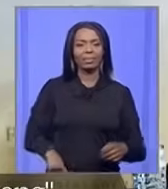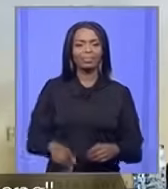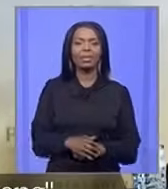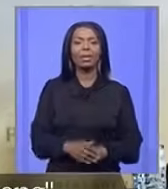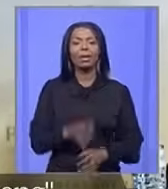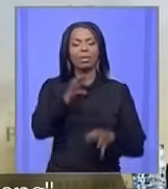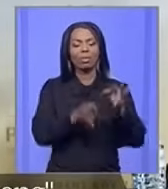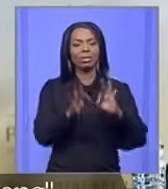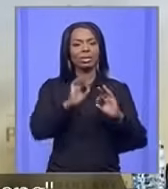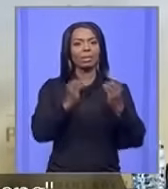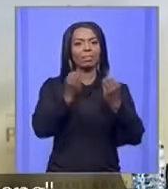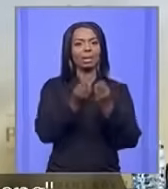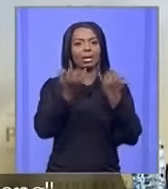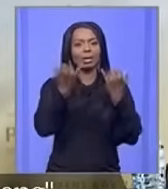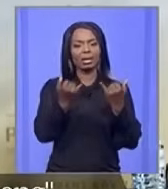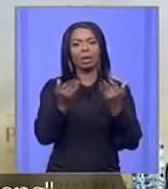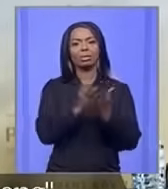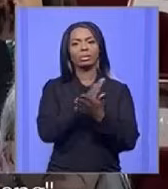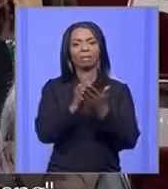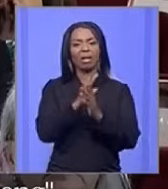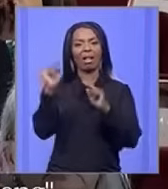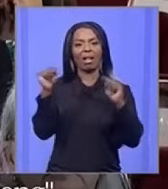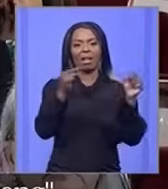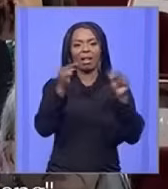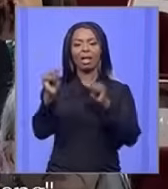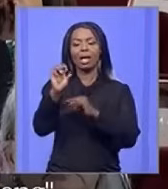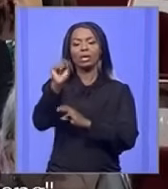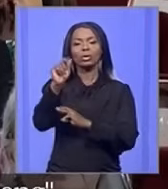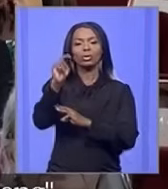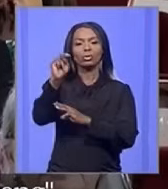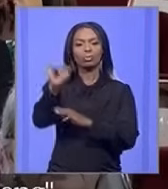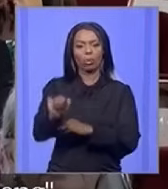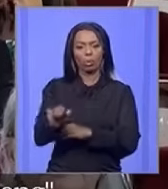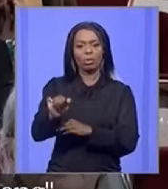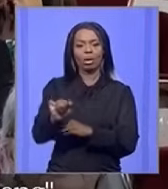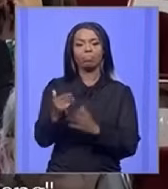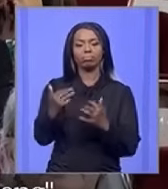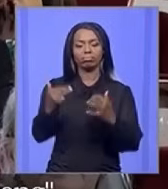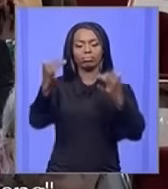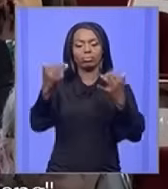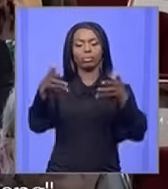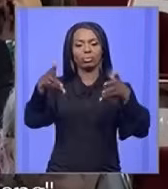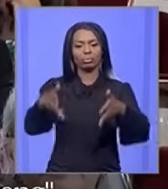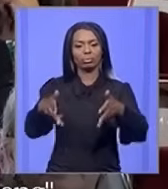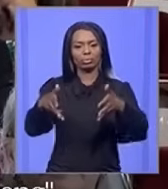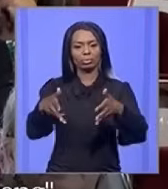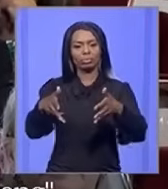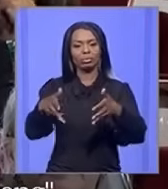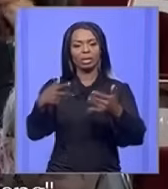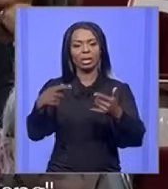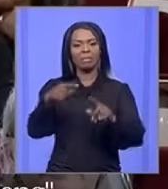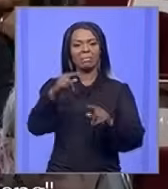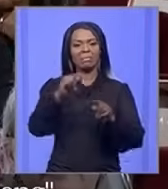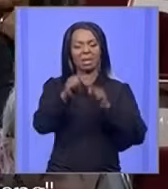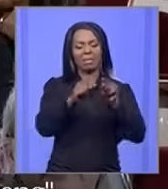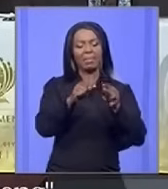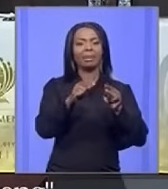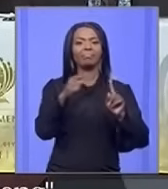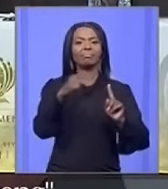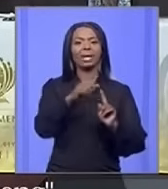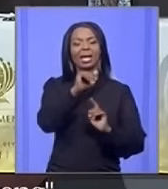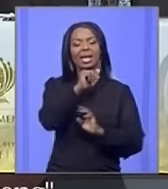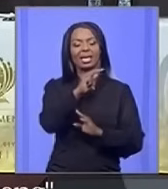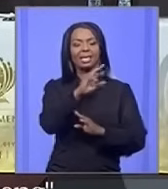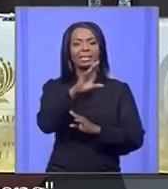Makgotla kganetšo a hlwele a ngangišana ka ga polelo ya semmušo ya pulo ya palamente mo a sotšego mmušo wo o bušago